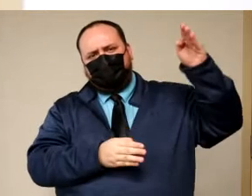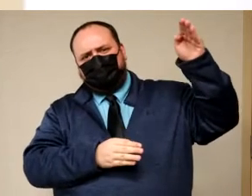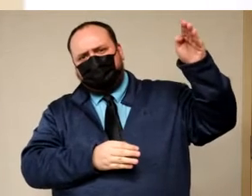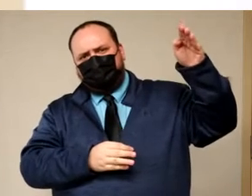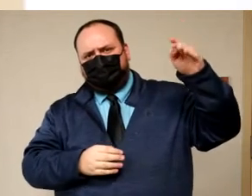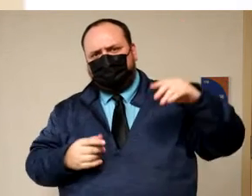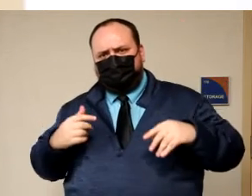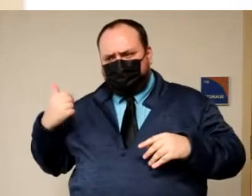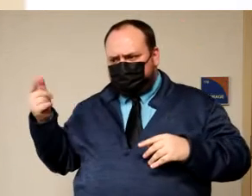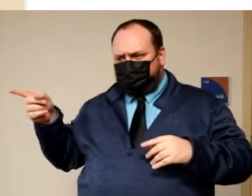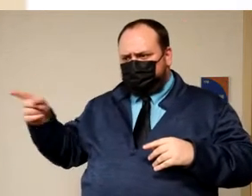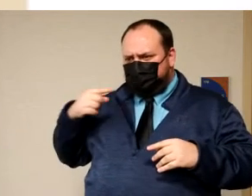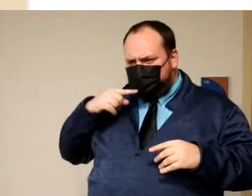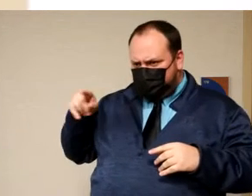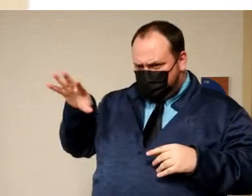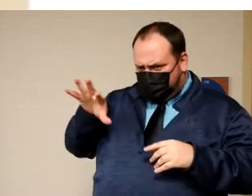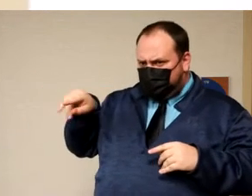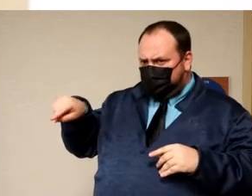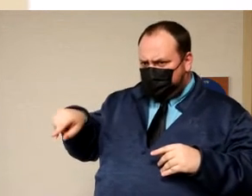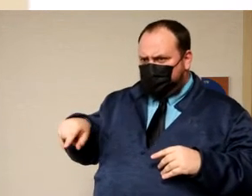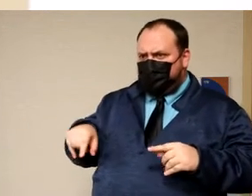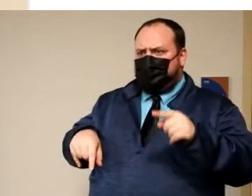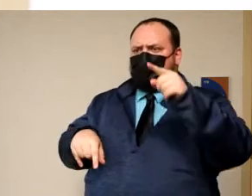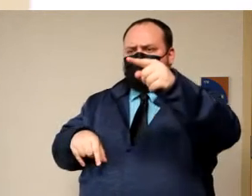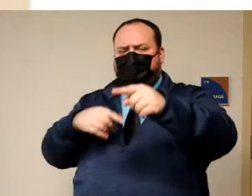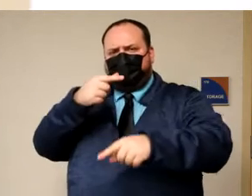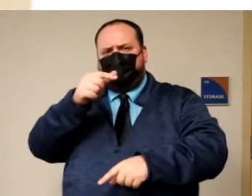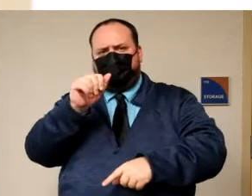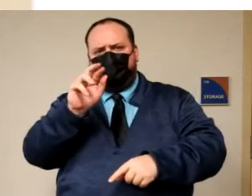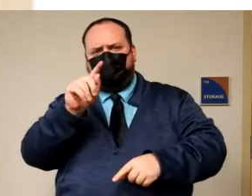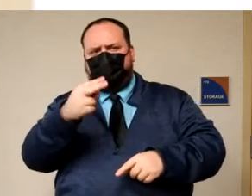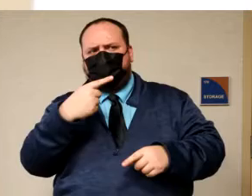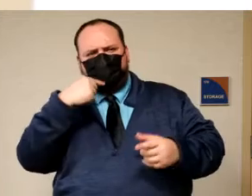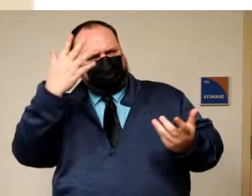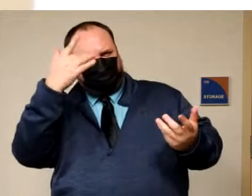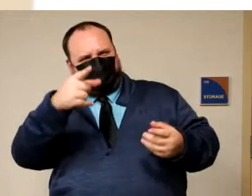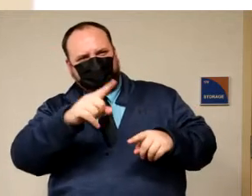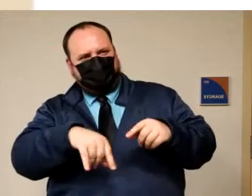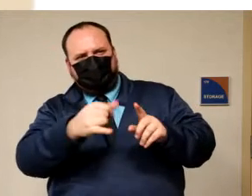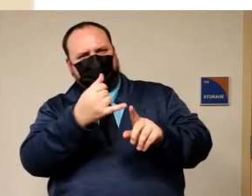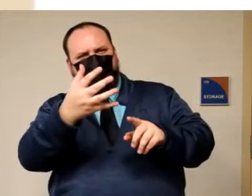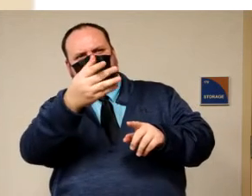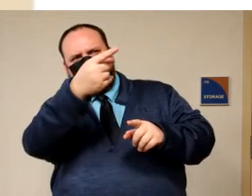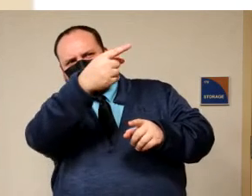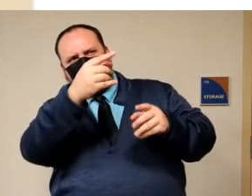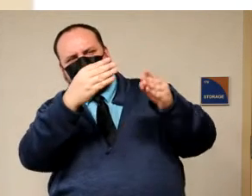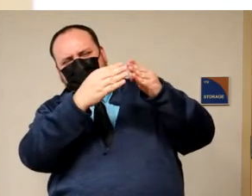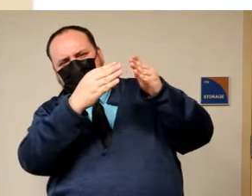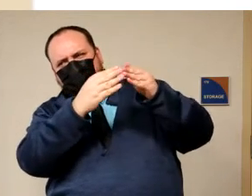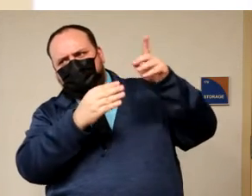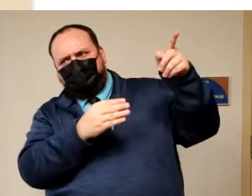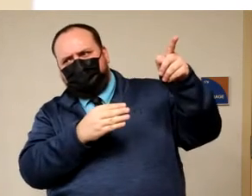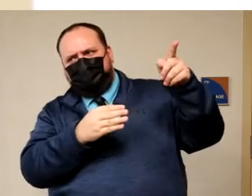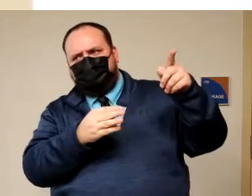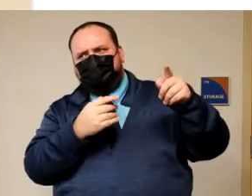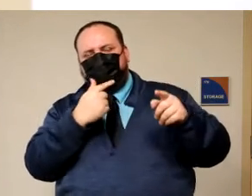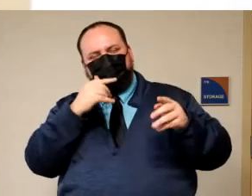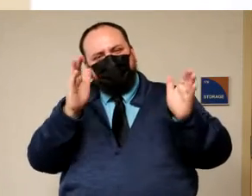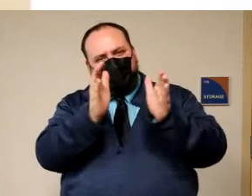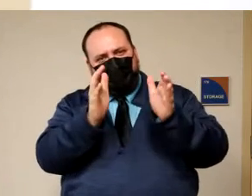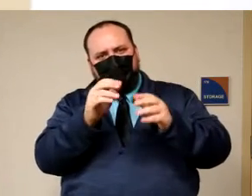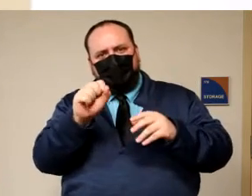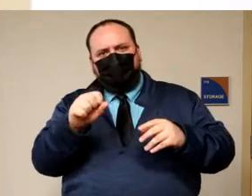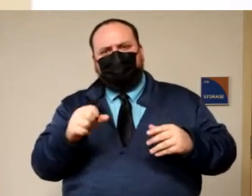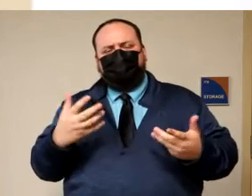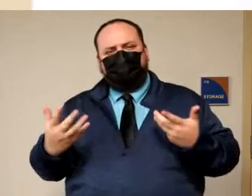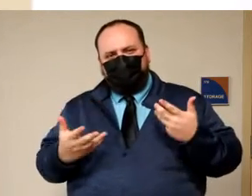Around here? Yeah. What is, like, if you take that to the corner, that's pretty small.